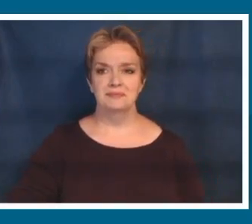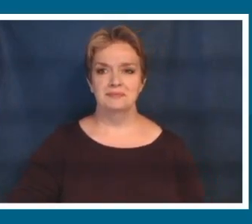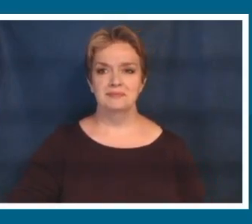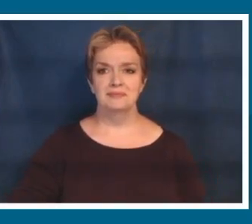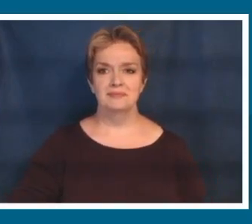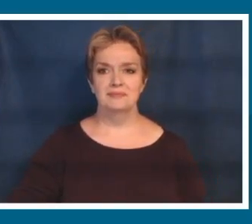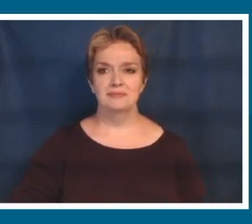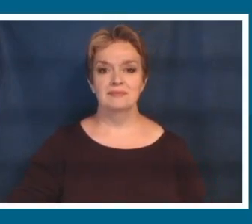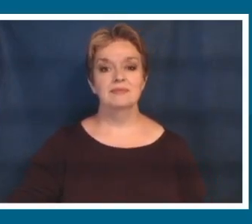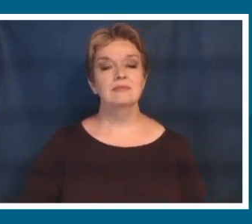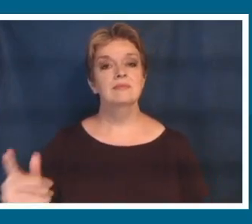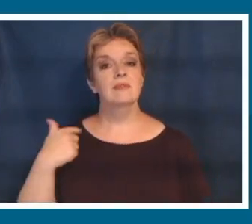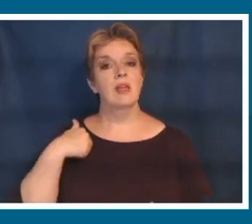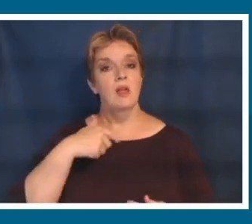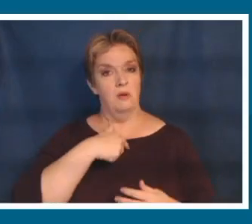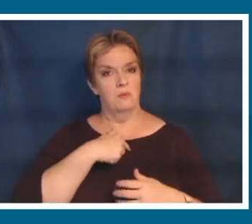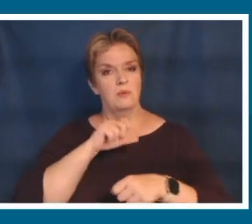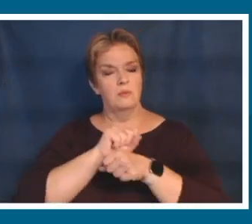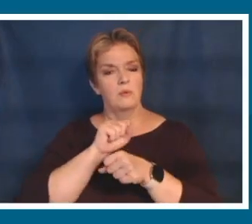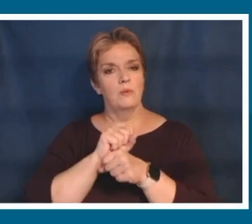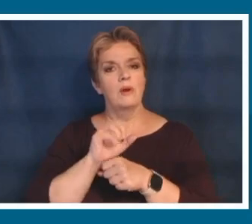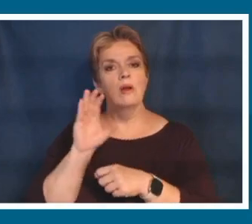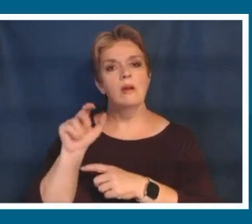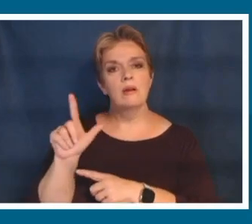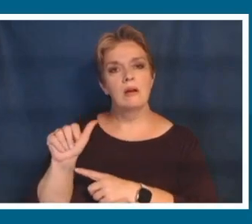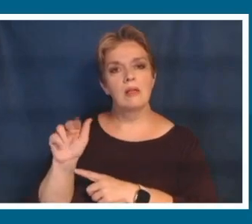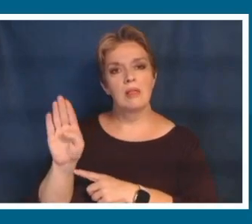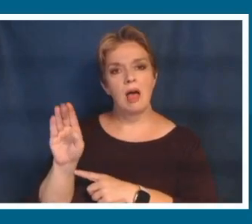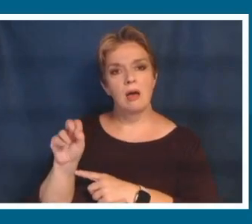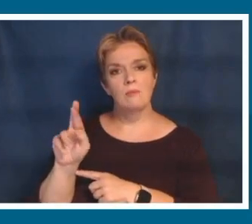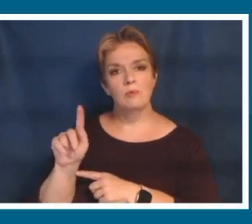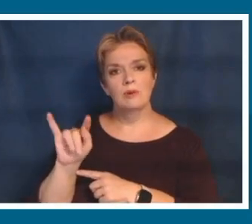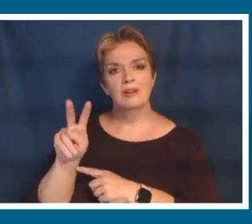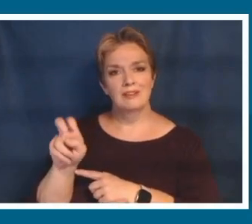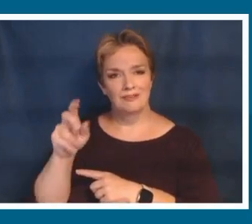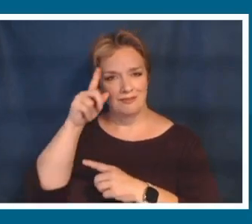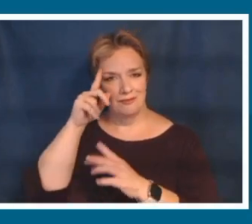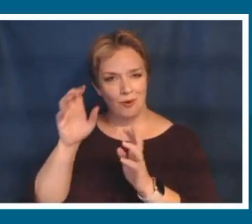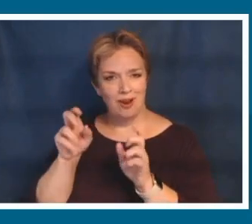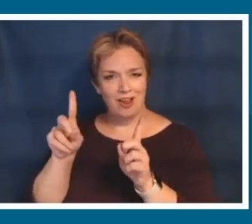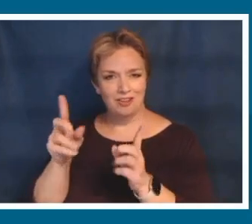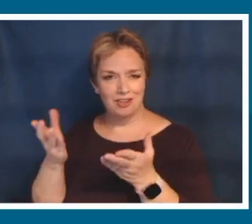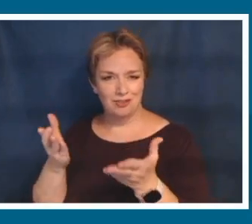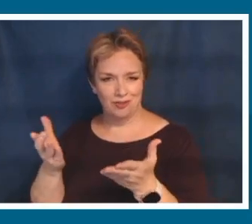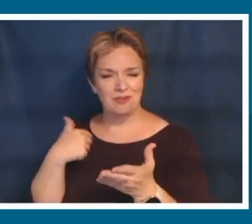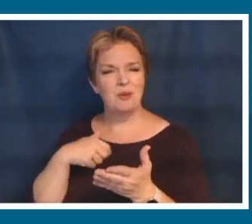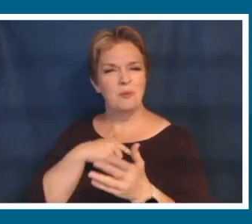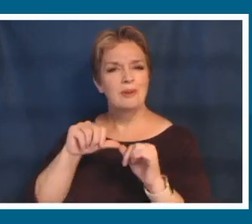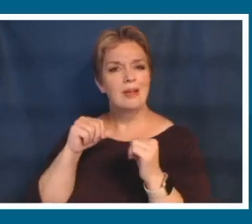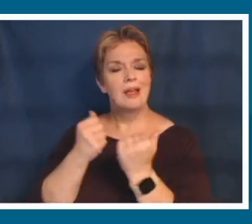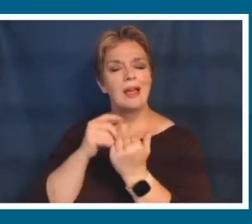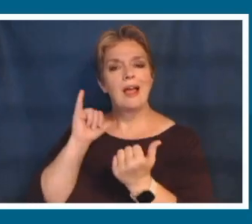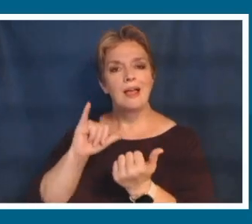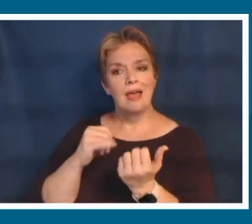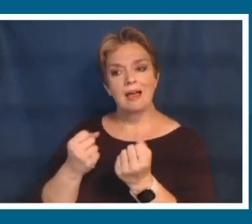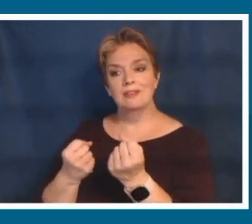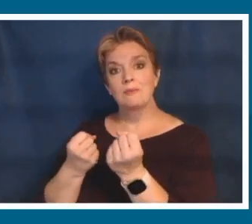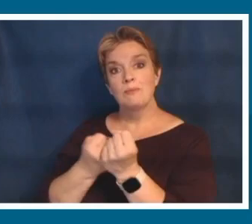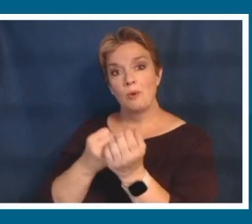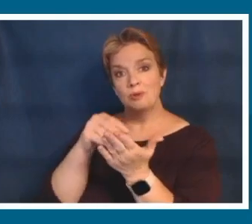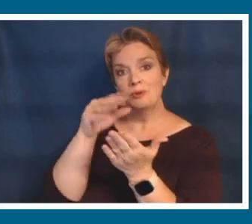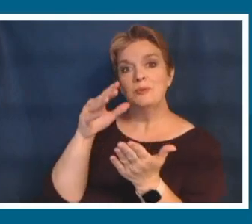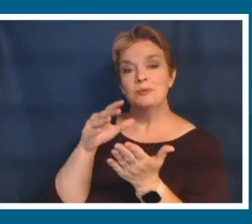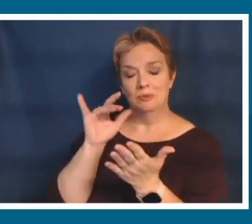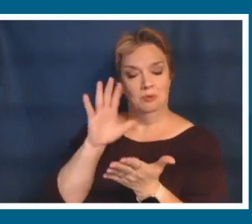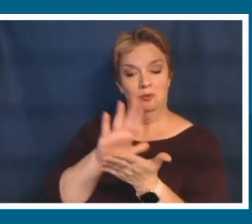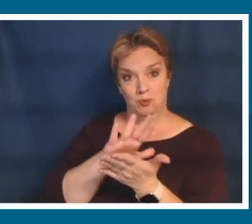for Educational Services, which is an educational service agency that supports schools supporting students. Our motto is